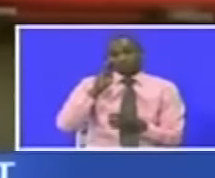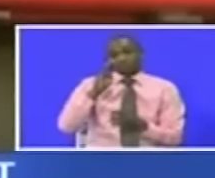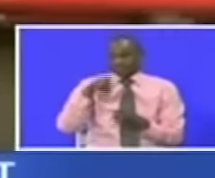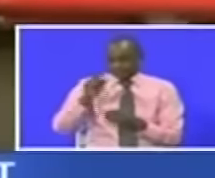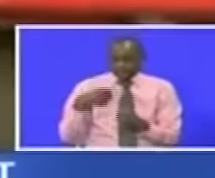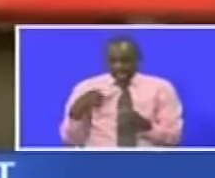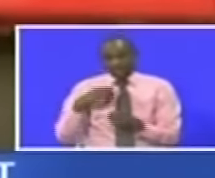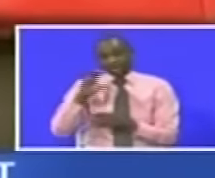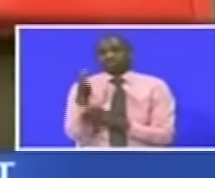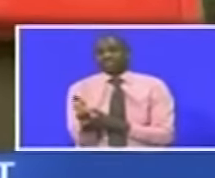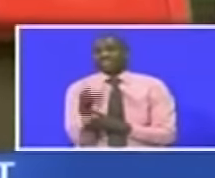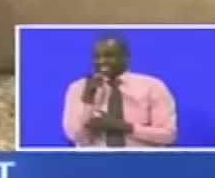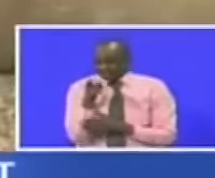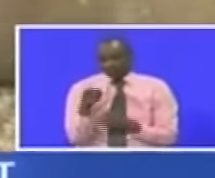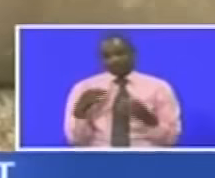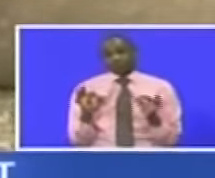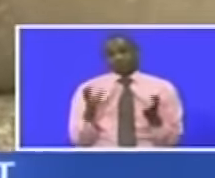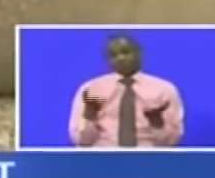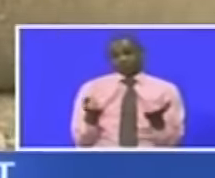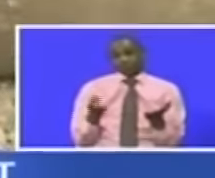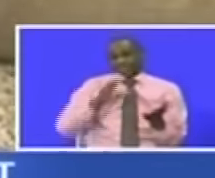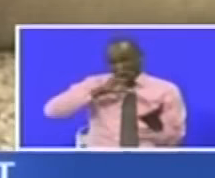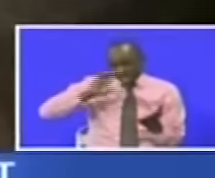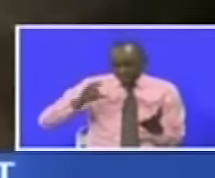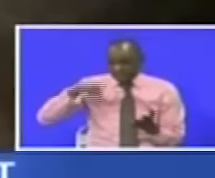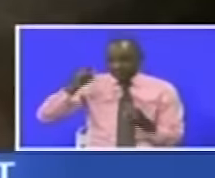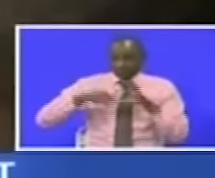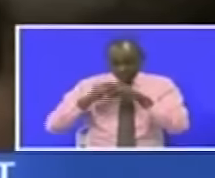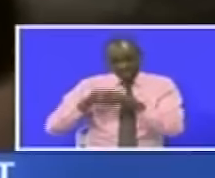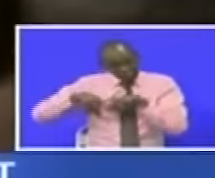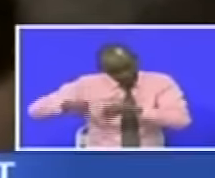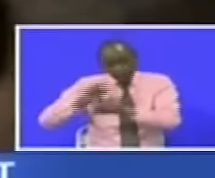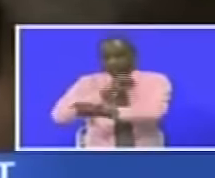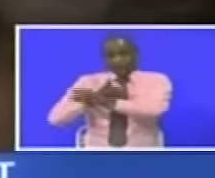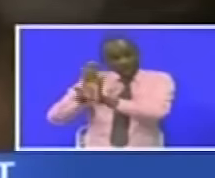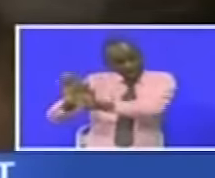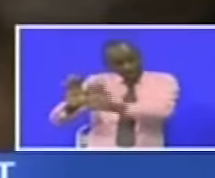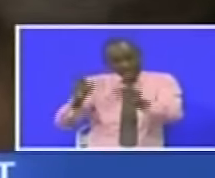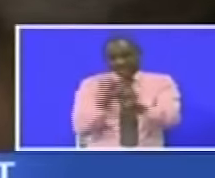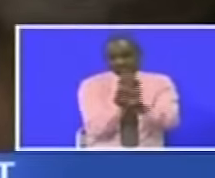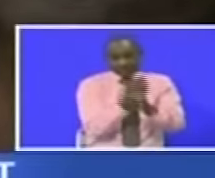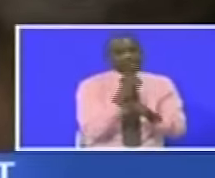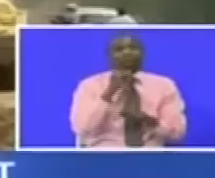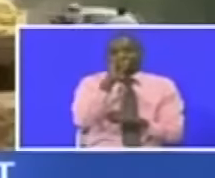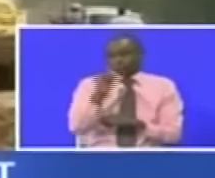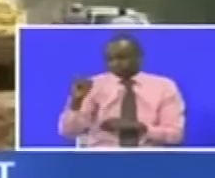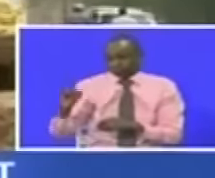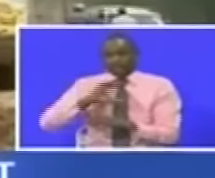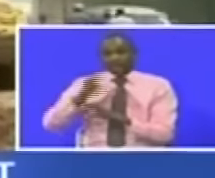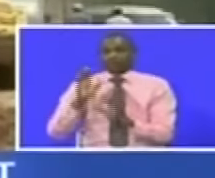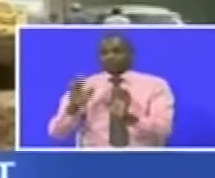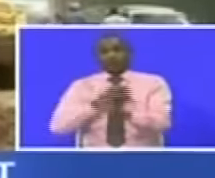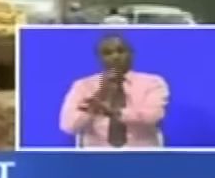fall under county, which again is free. That is, counties can form their own rural authorities in their respective counties to look at those roads.